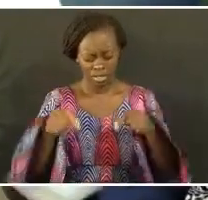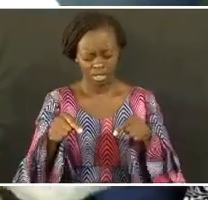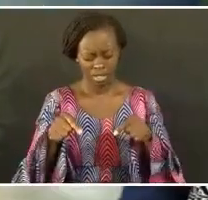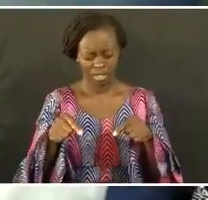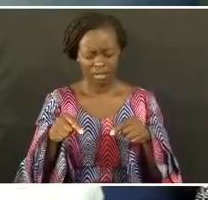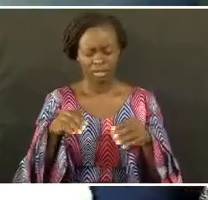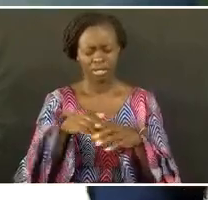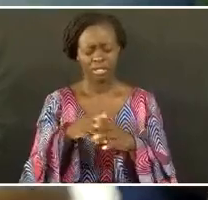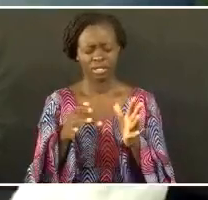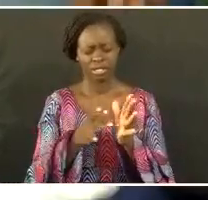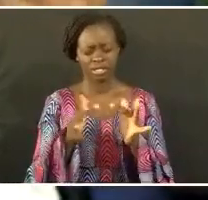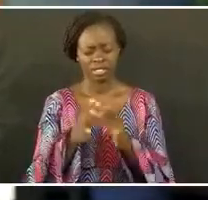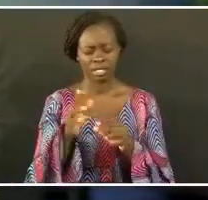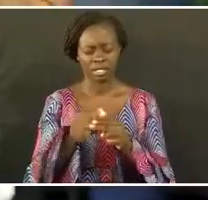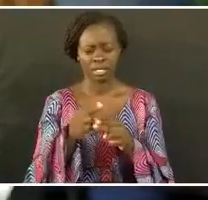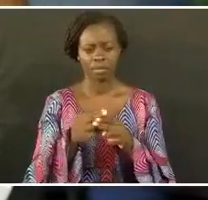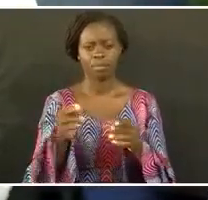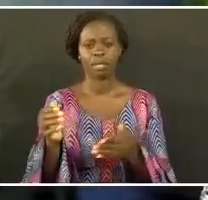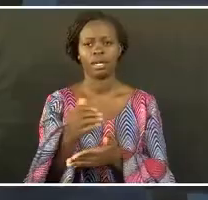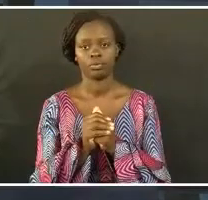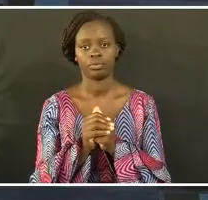I pray. Amen.